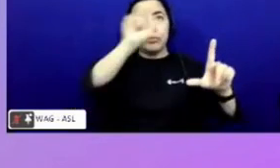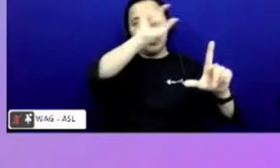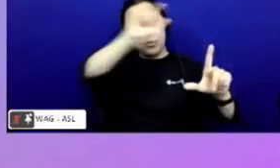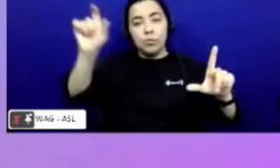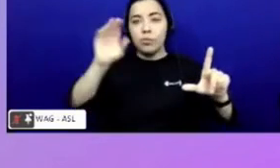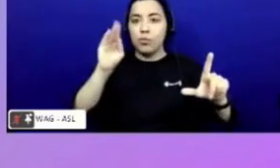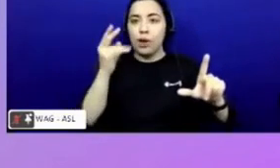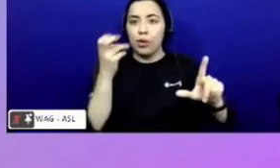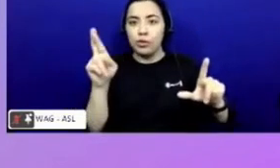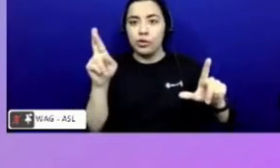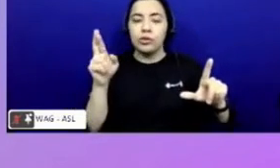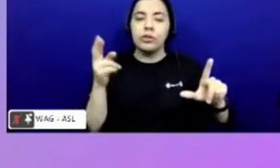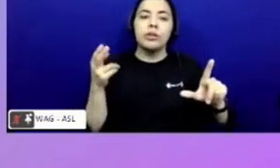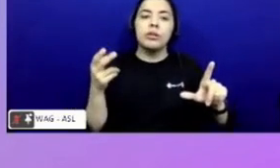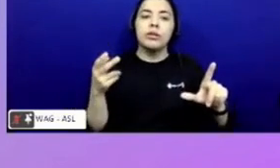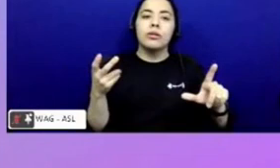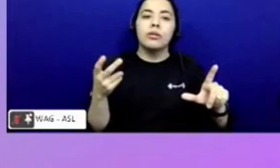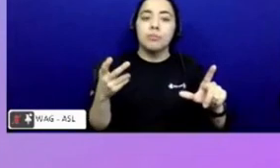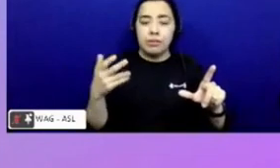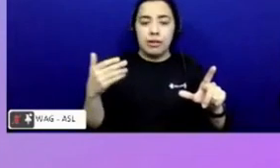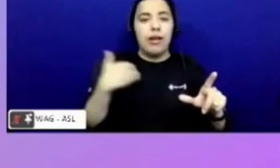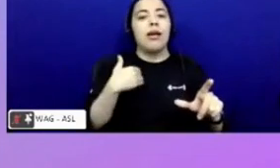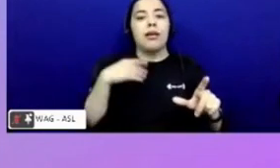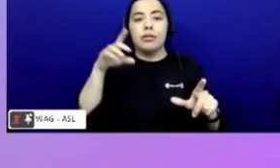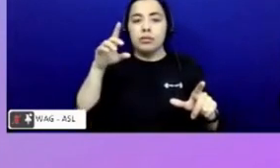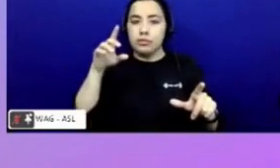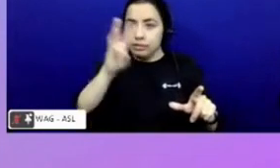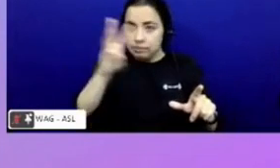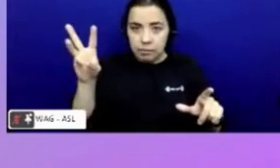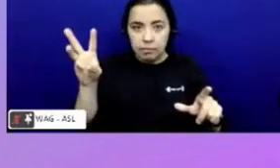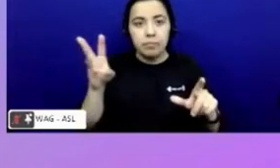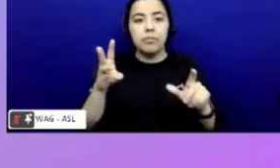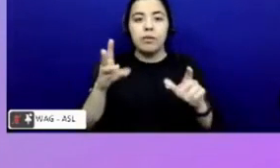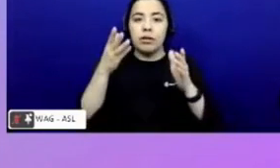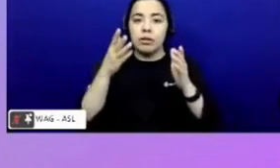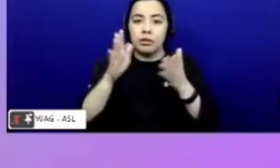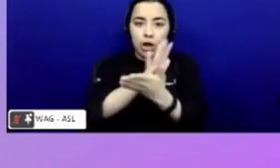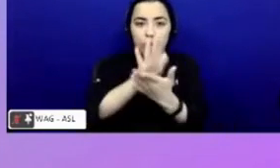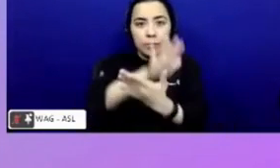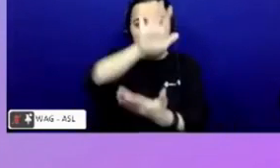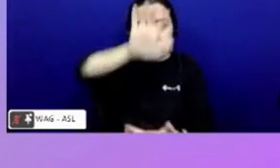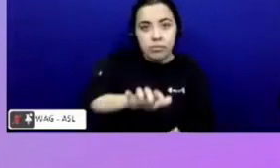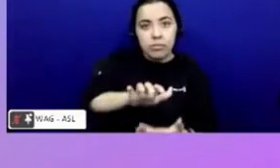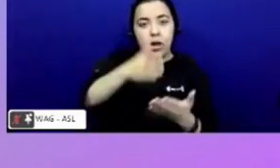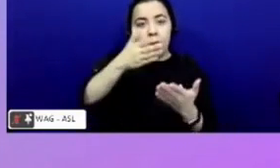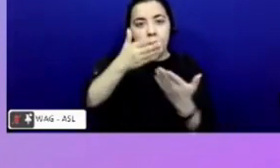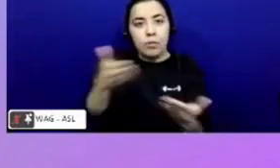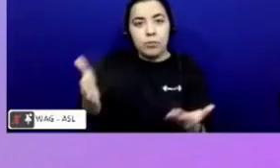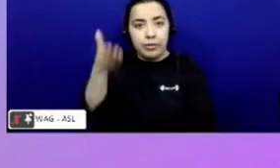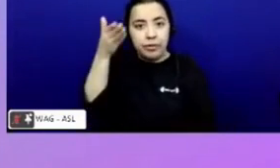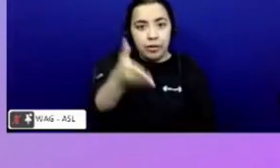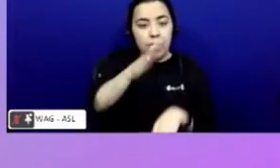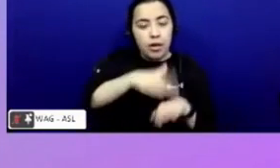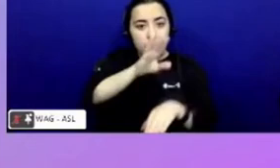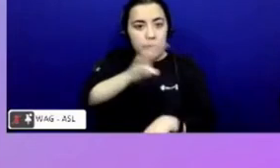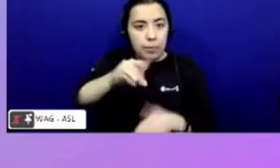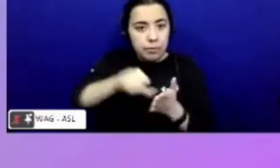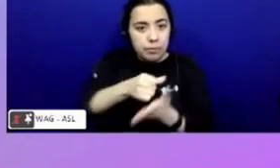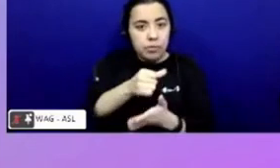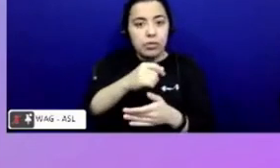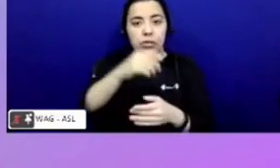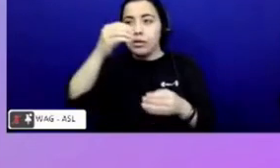assembles a DOM, it assembles a document object model that represents the page, but then it also